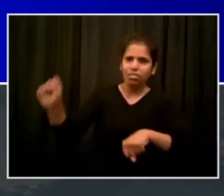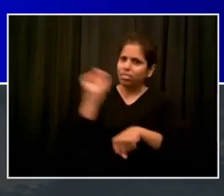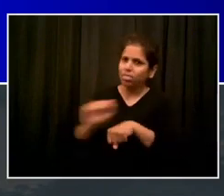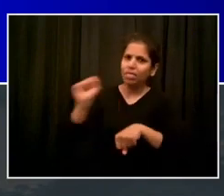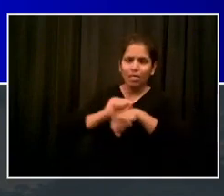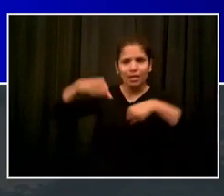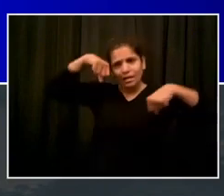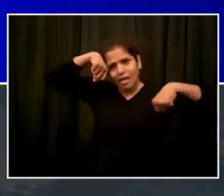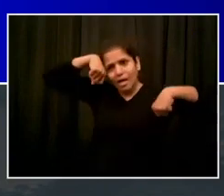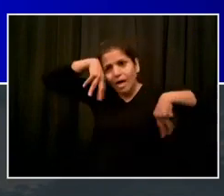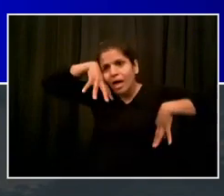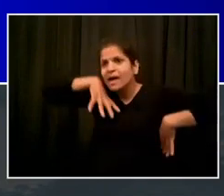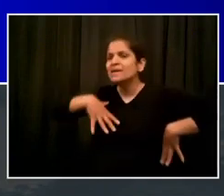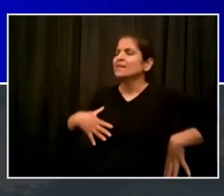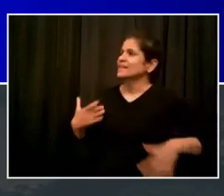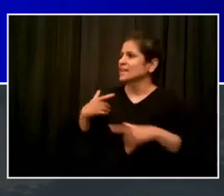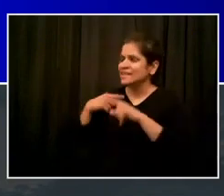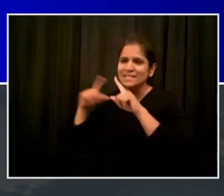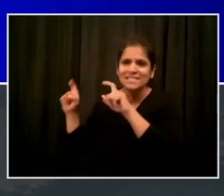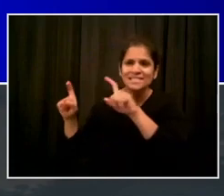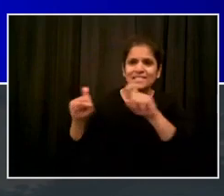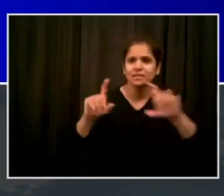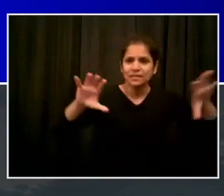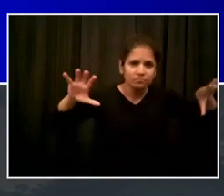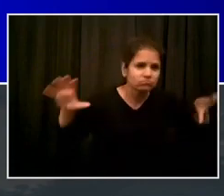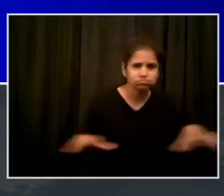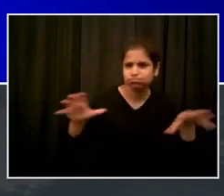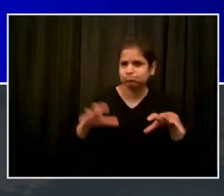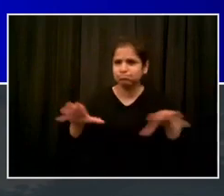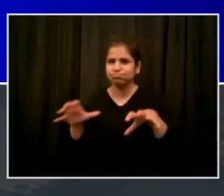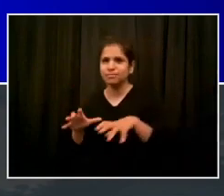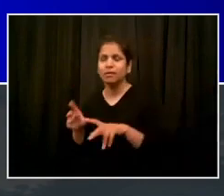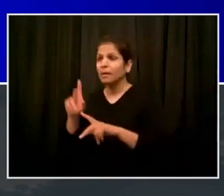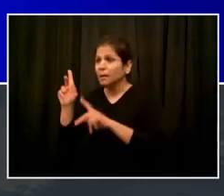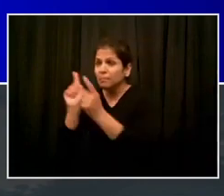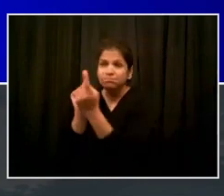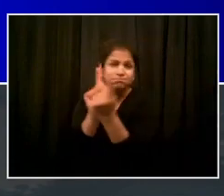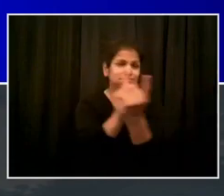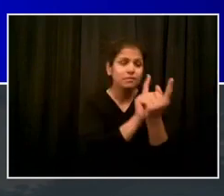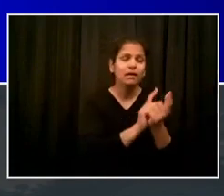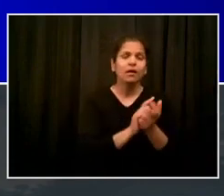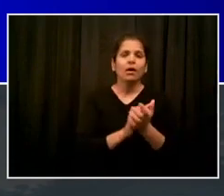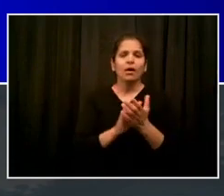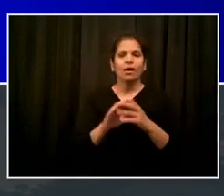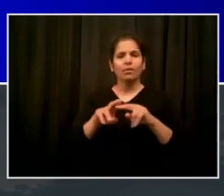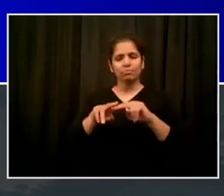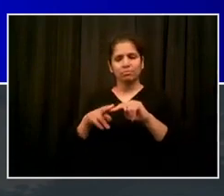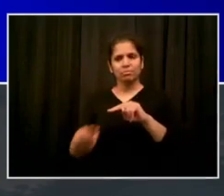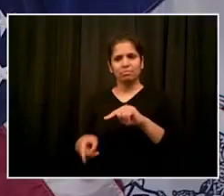in the first half of June. Well done, New York City. A few words in Spanish.